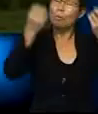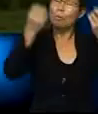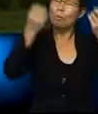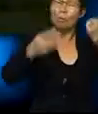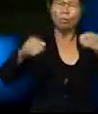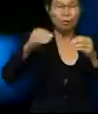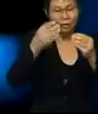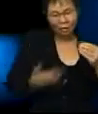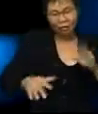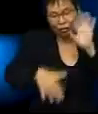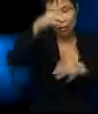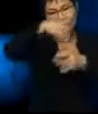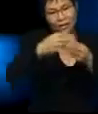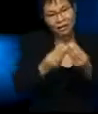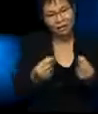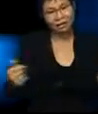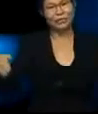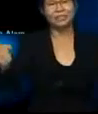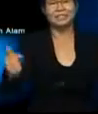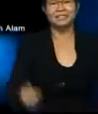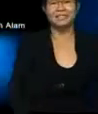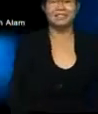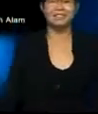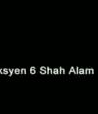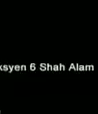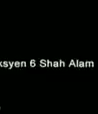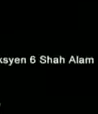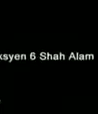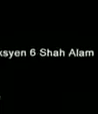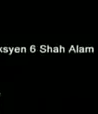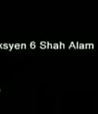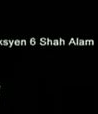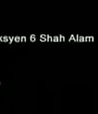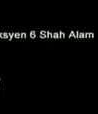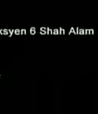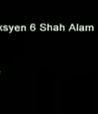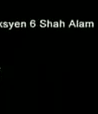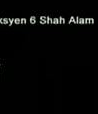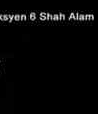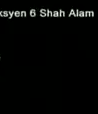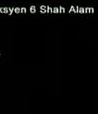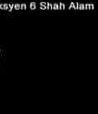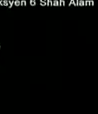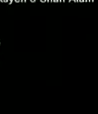out in the soil.